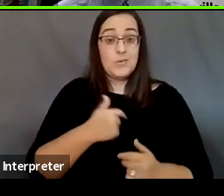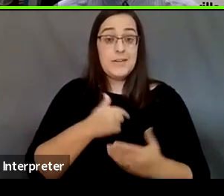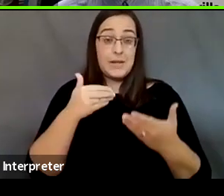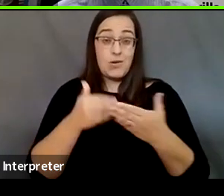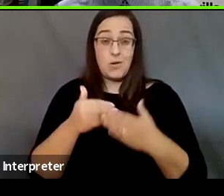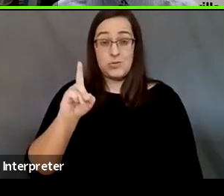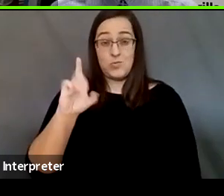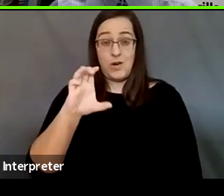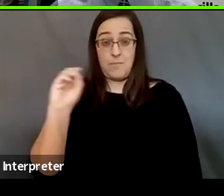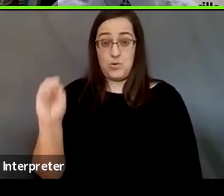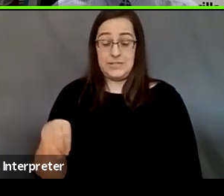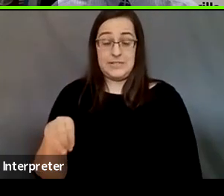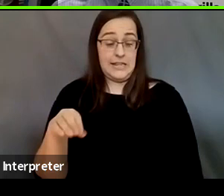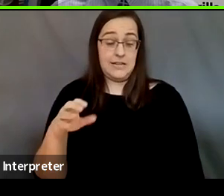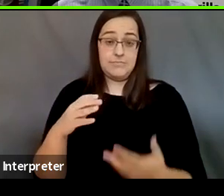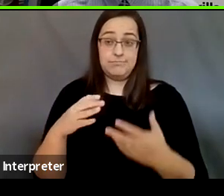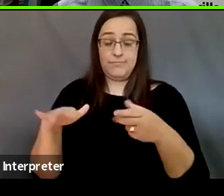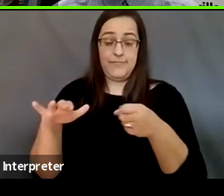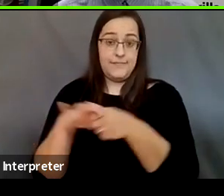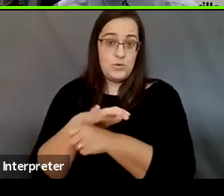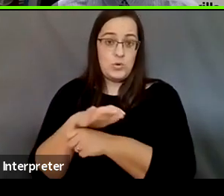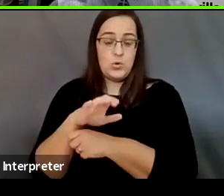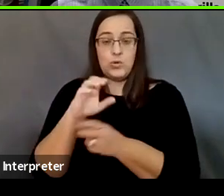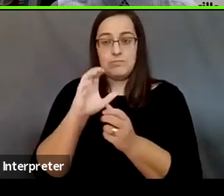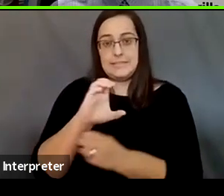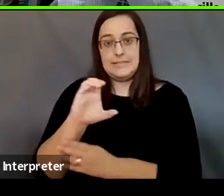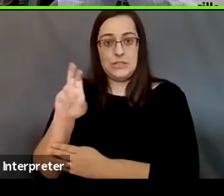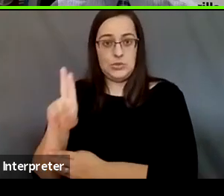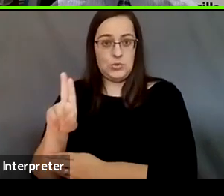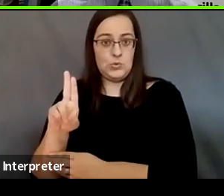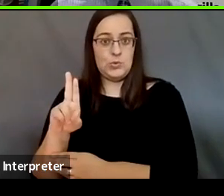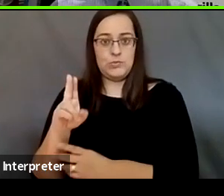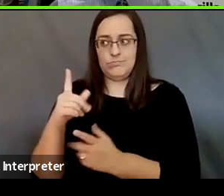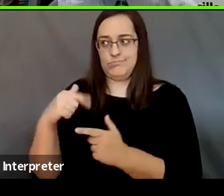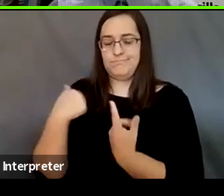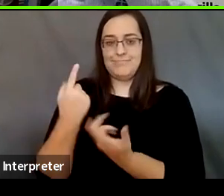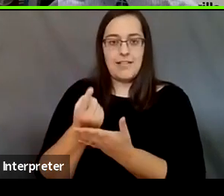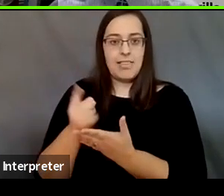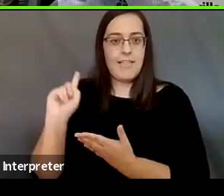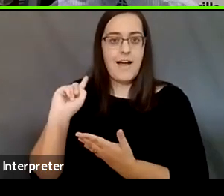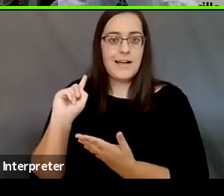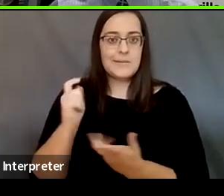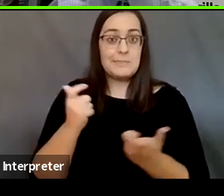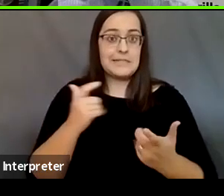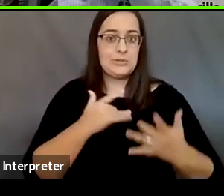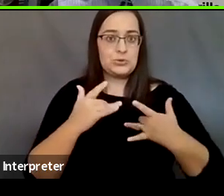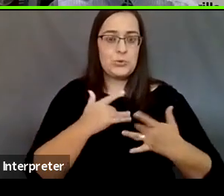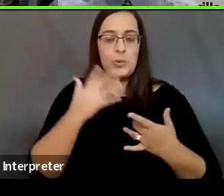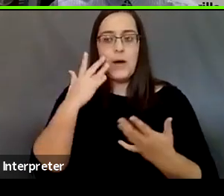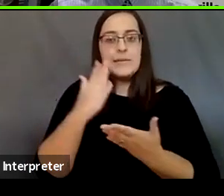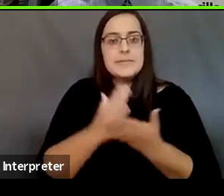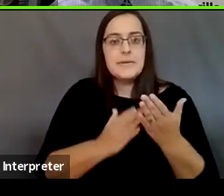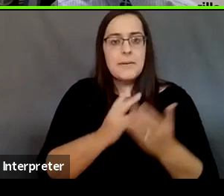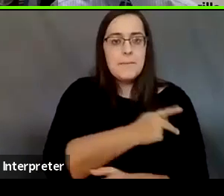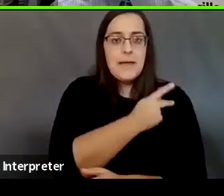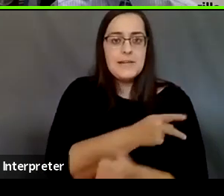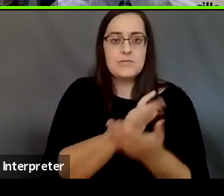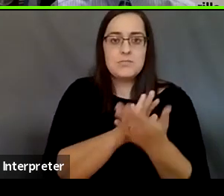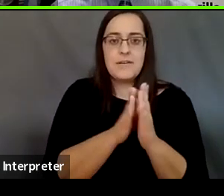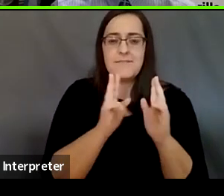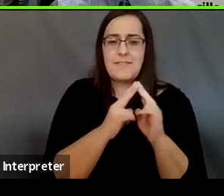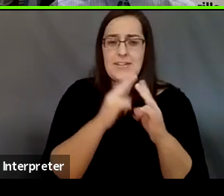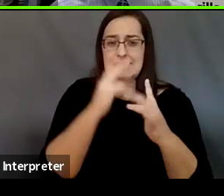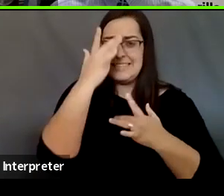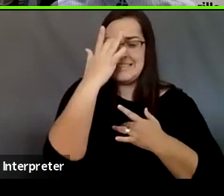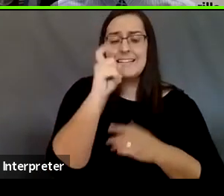critical care capacity for the last week. And that's a big concern, because obviously as these patients get very sick, that is the resources they